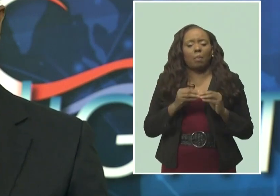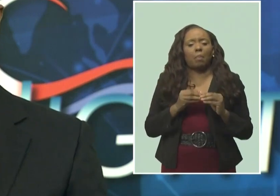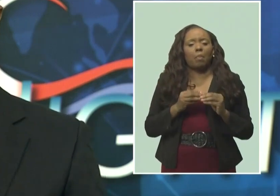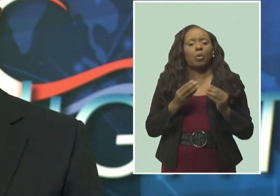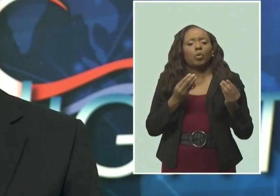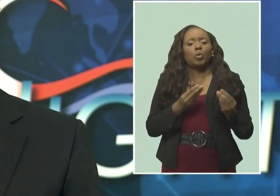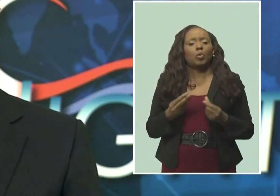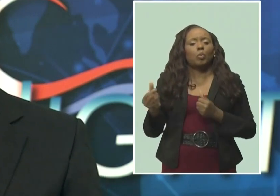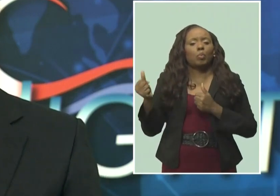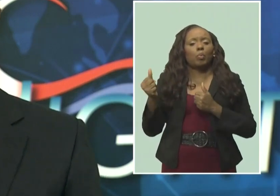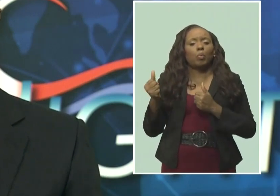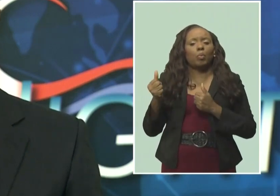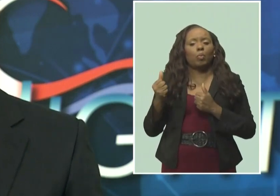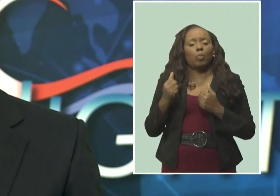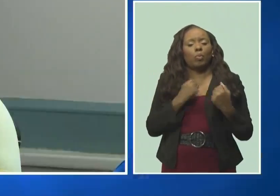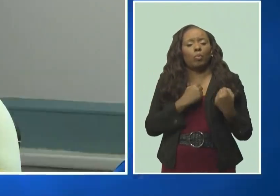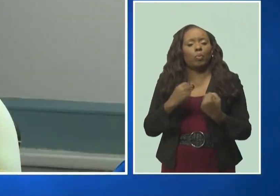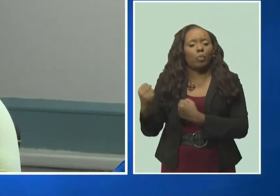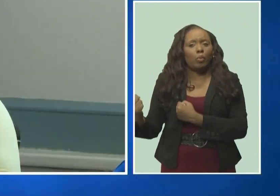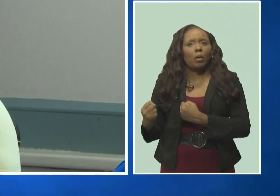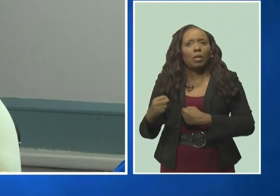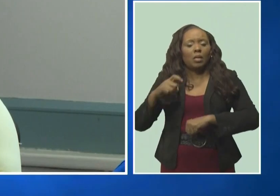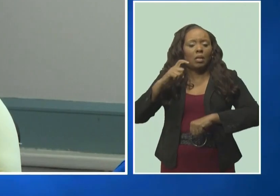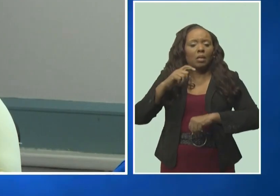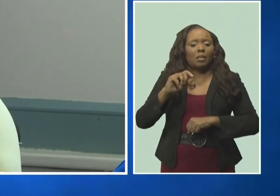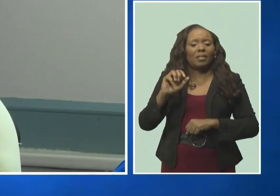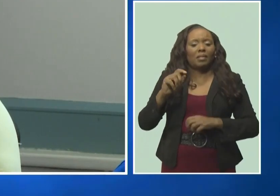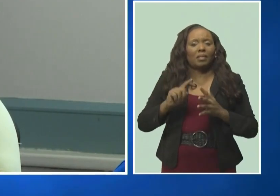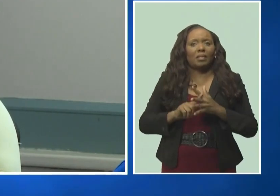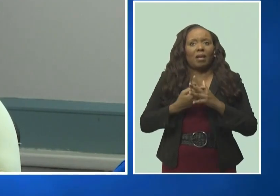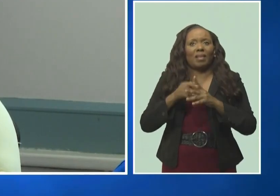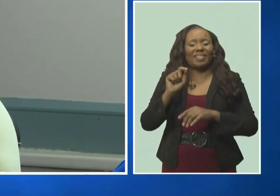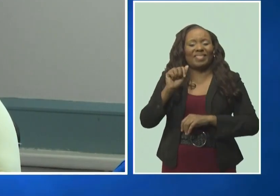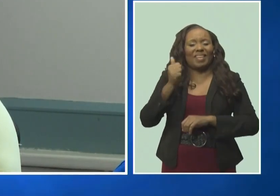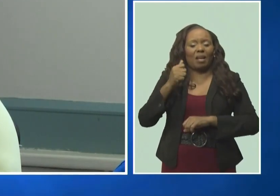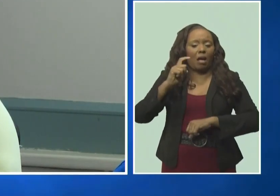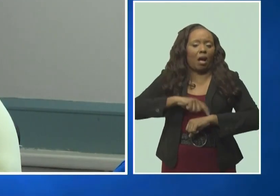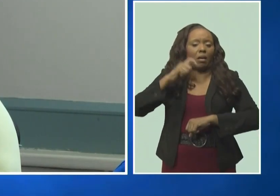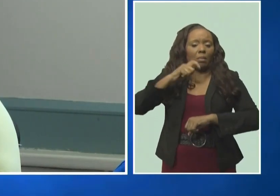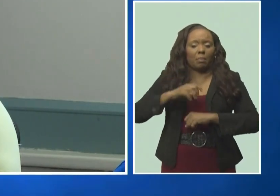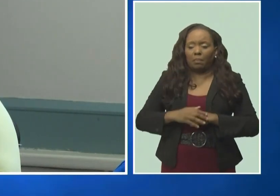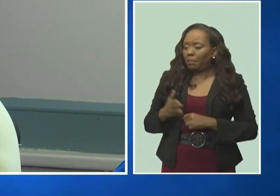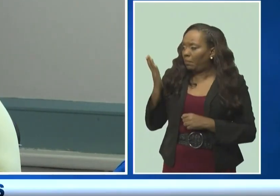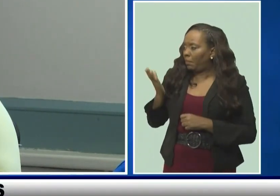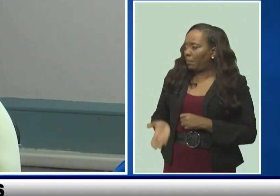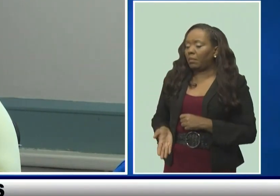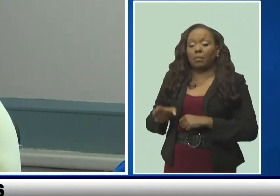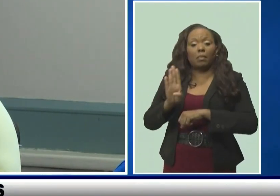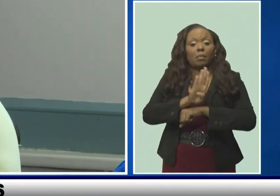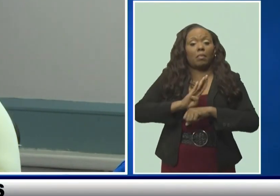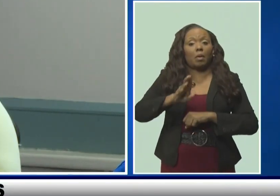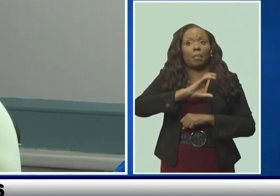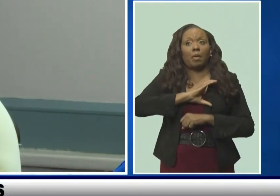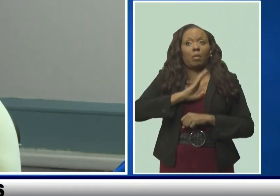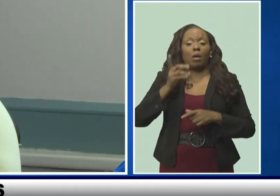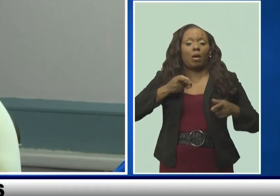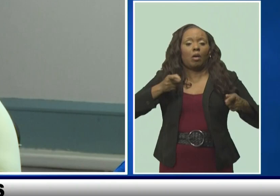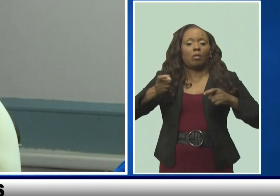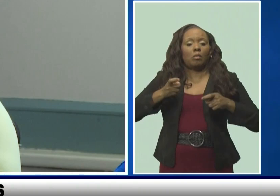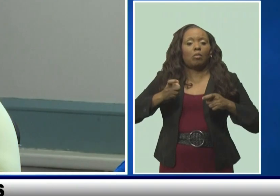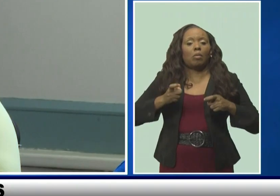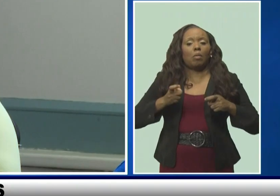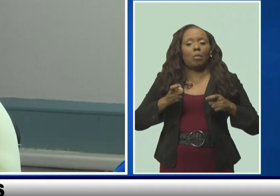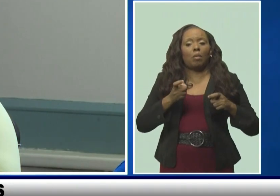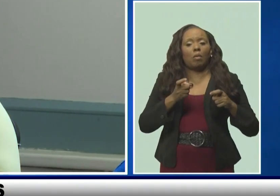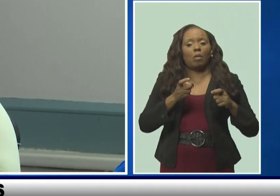10 o'clock start. The Barbados Police Service will be controlling the traffic flow, so you